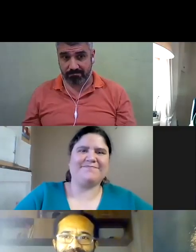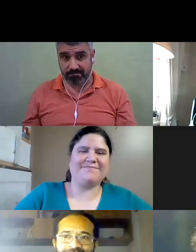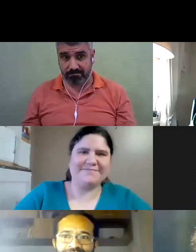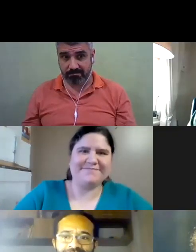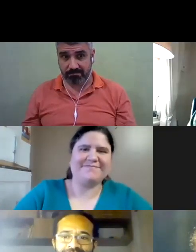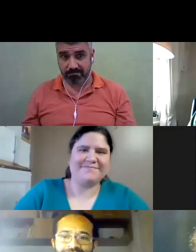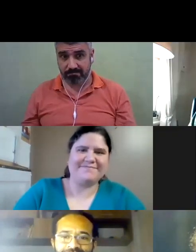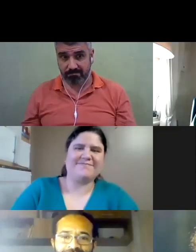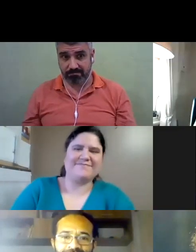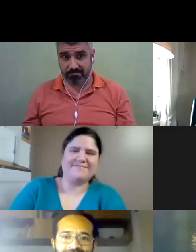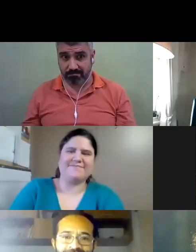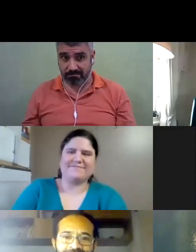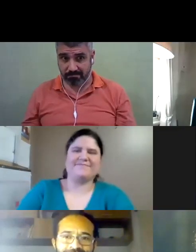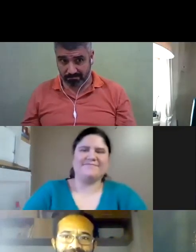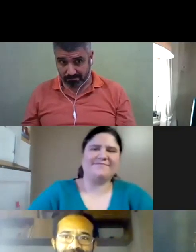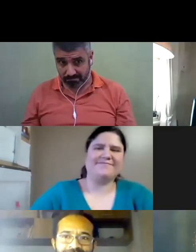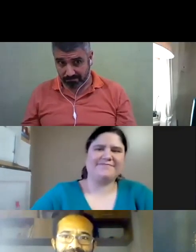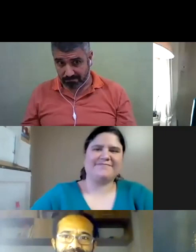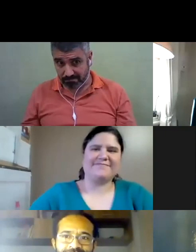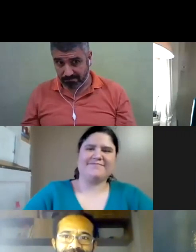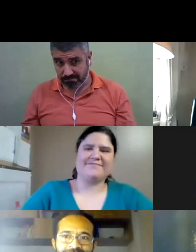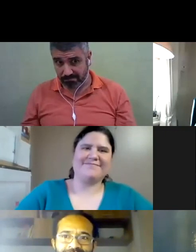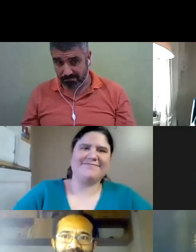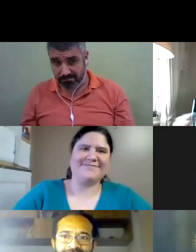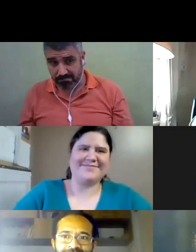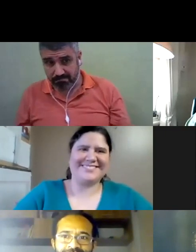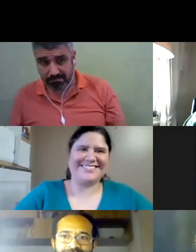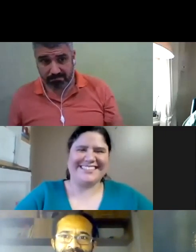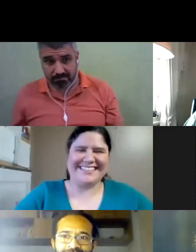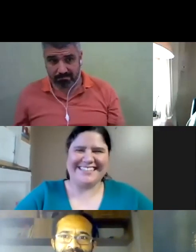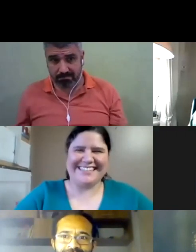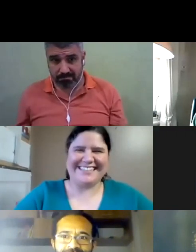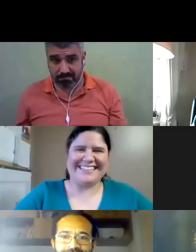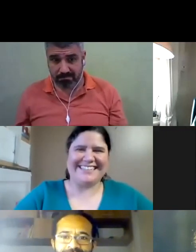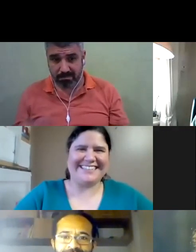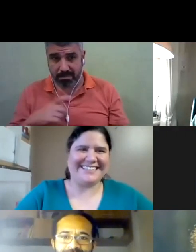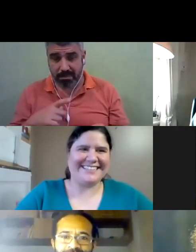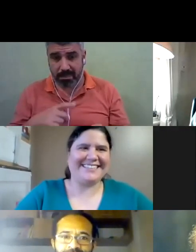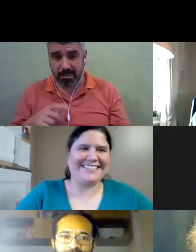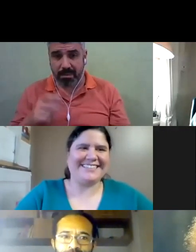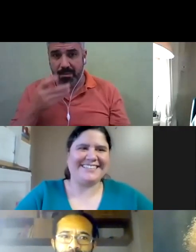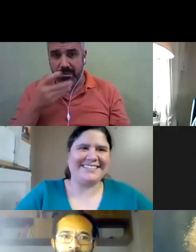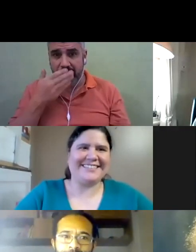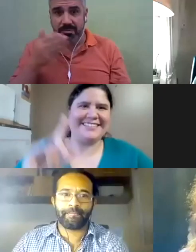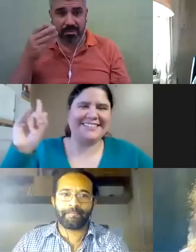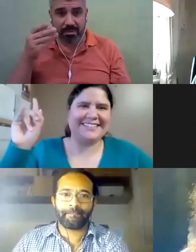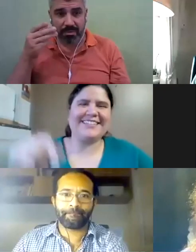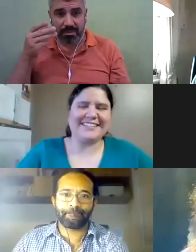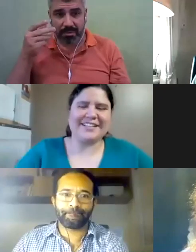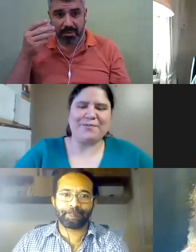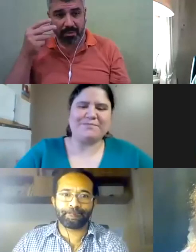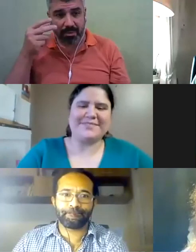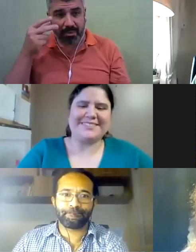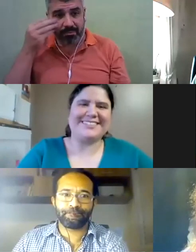included. Yeah. Who's taking the picture? Maybe Vivis could take the